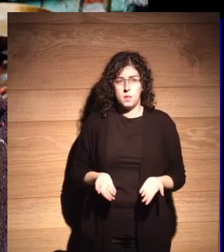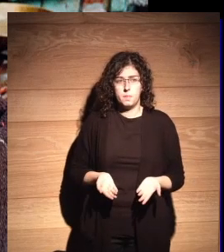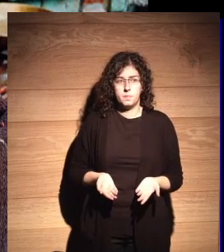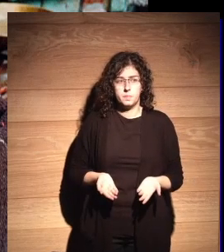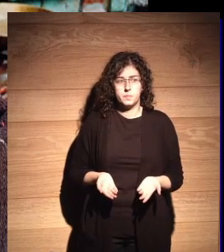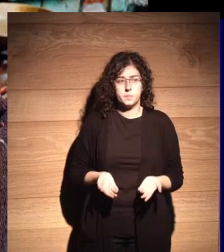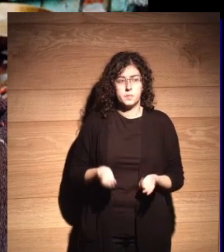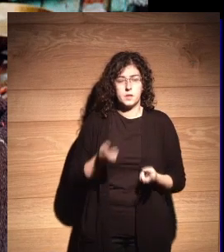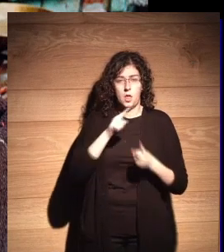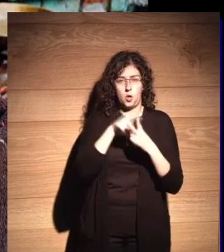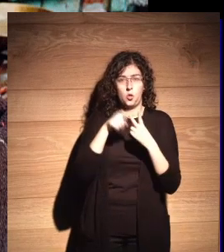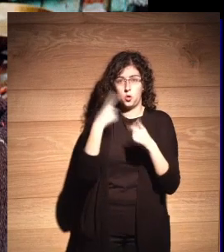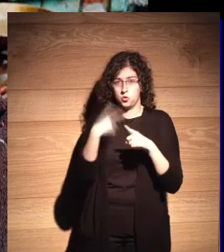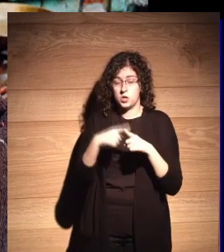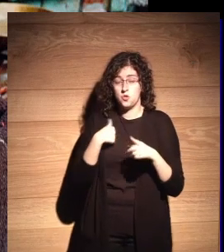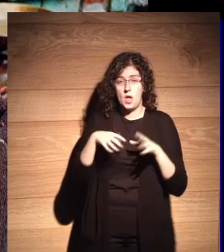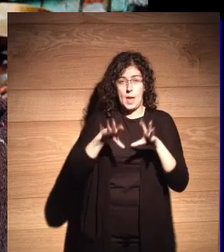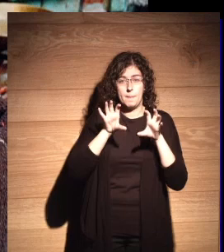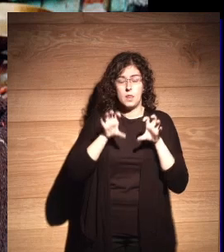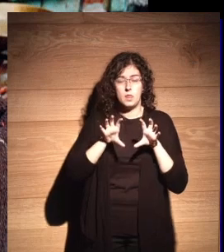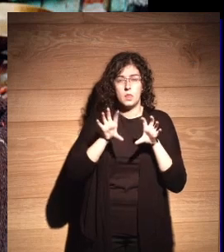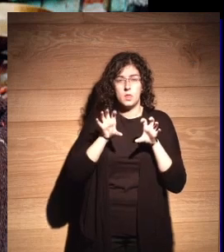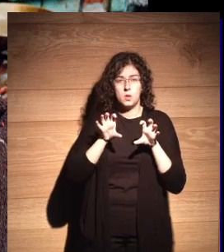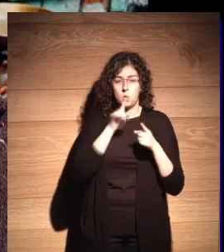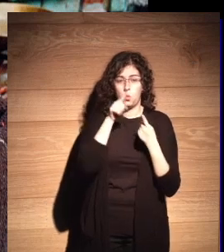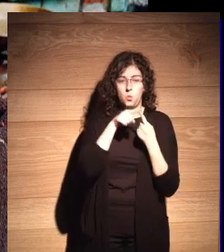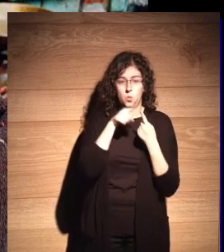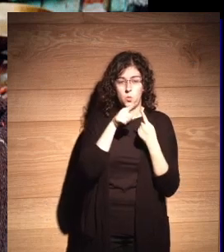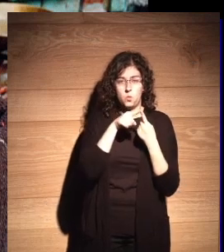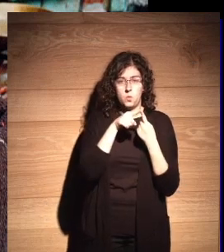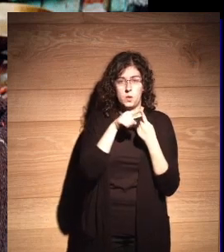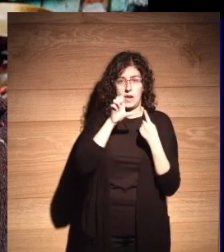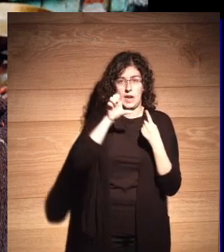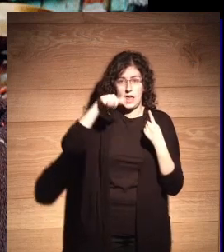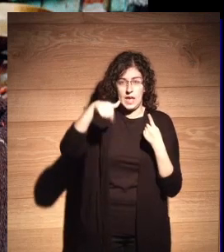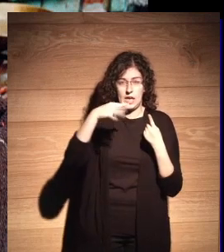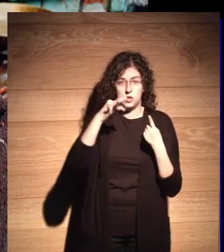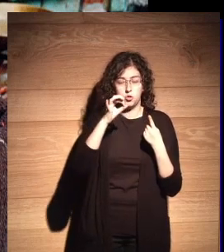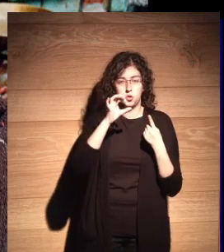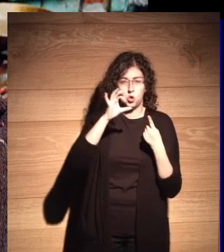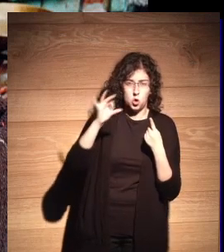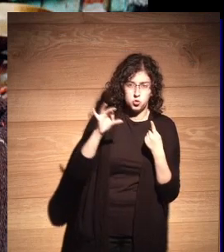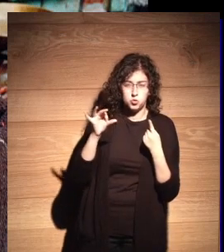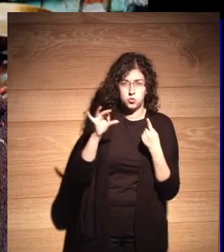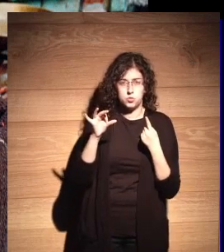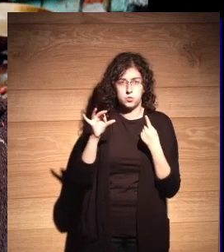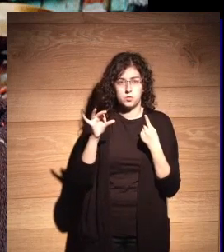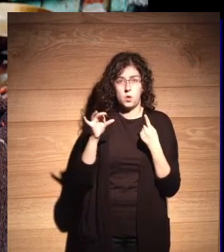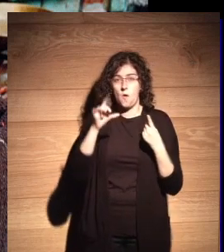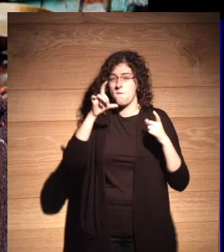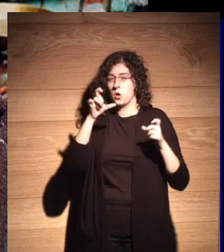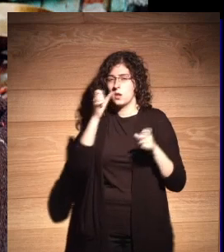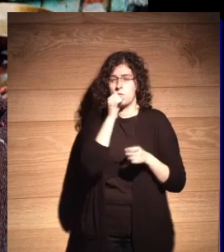learned, one was from Ernst Haas, a wonderful photographer. Yeah, he was Austrian.